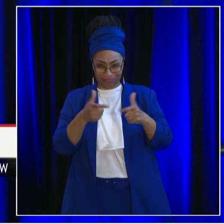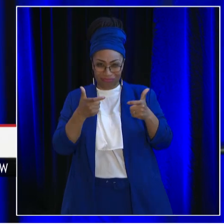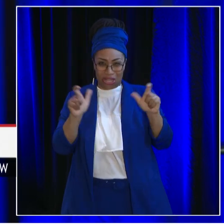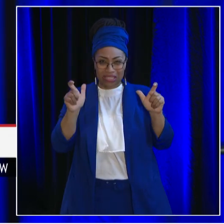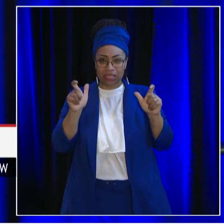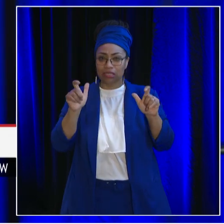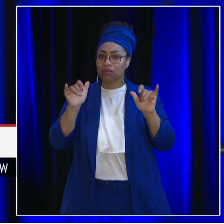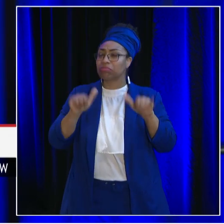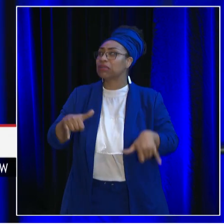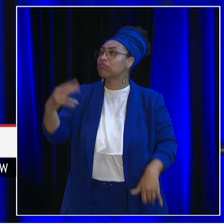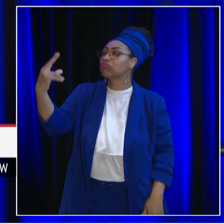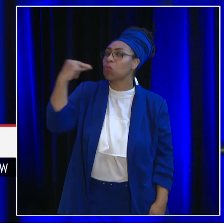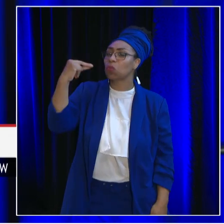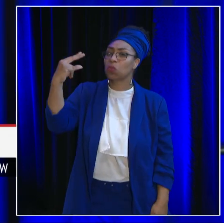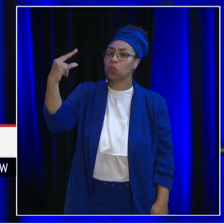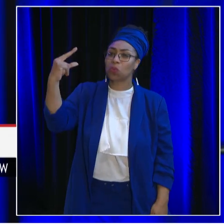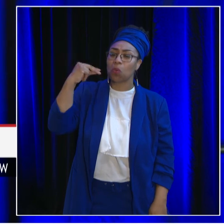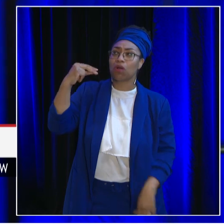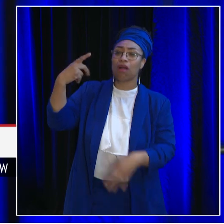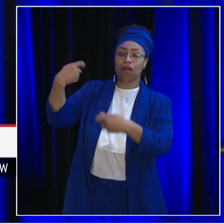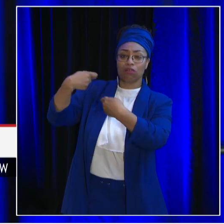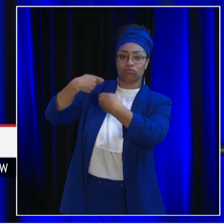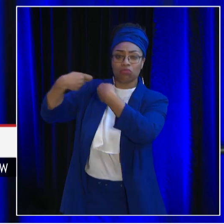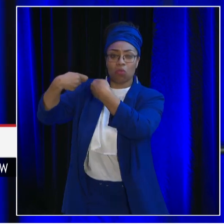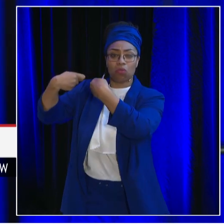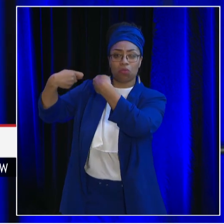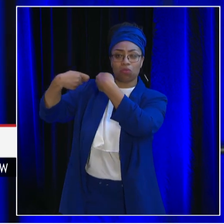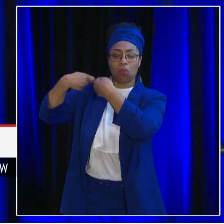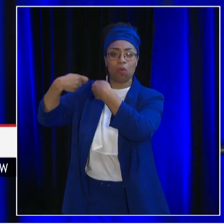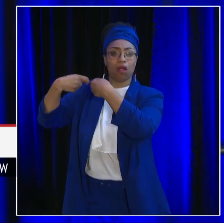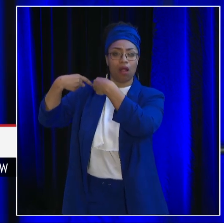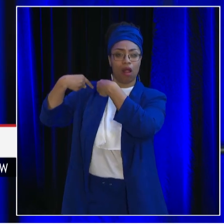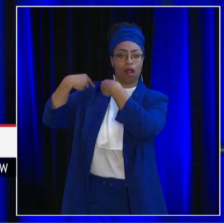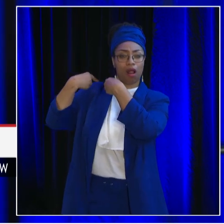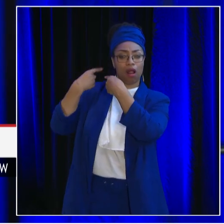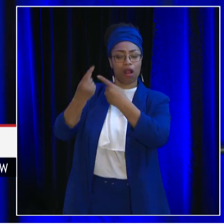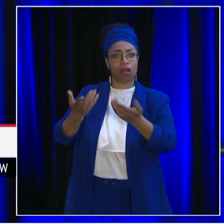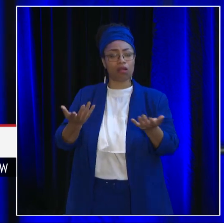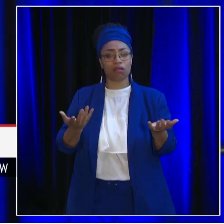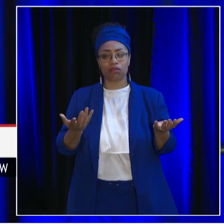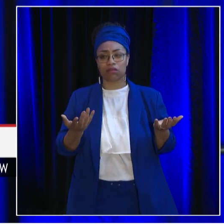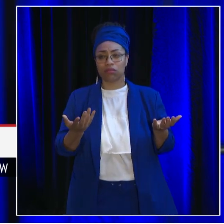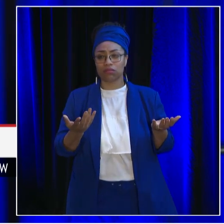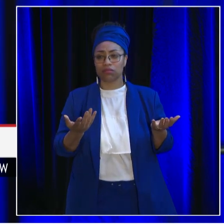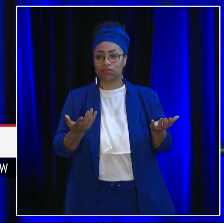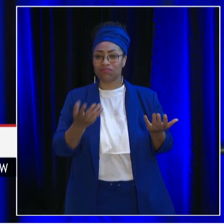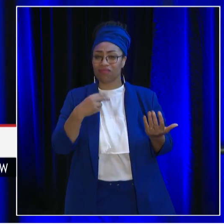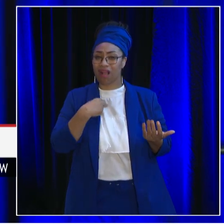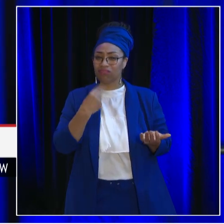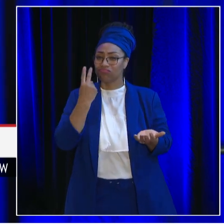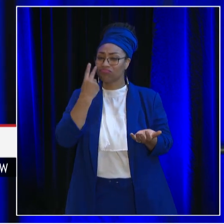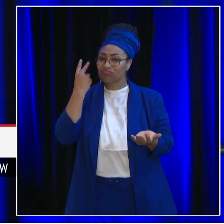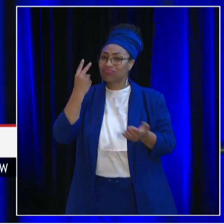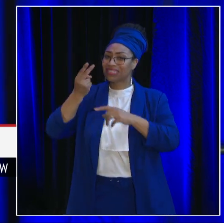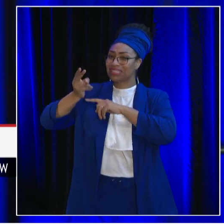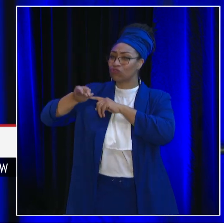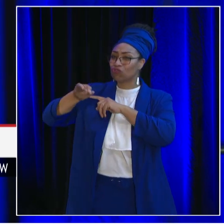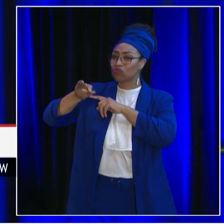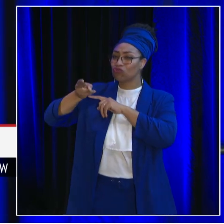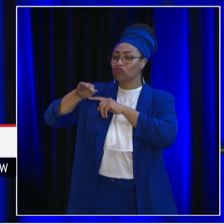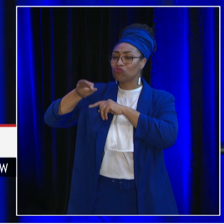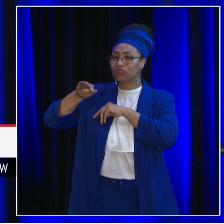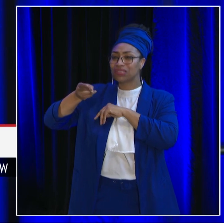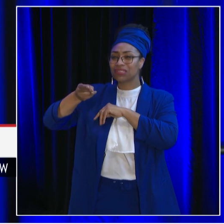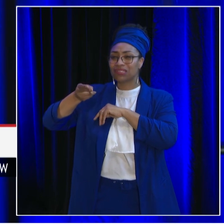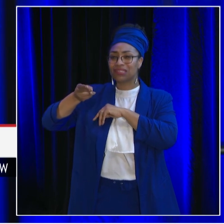Columbia. They simply wanted a capital that was independent of the 13 sovereign states. And that's what we have crafted